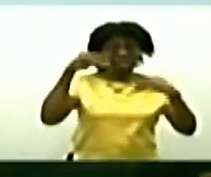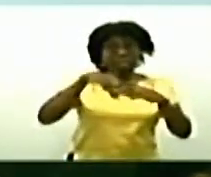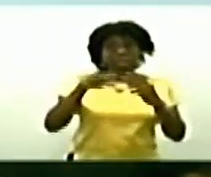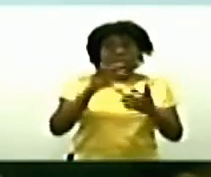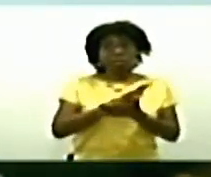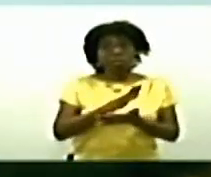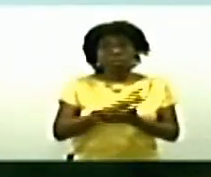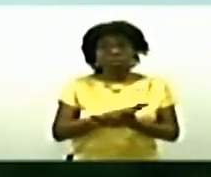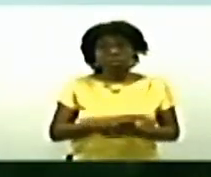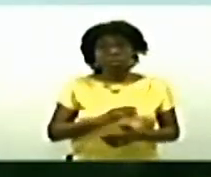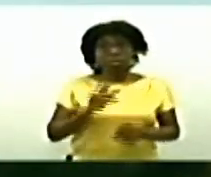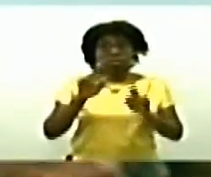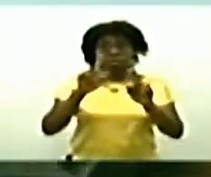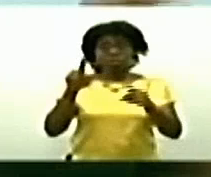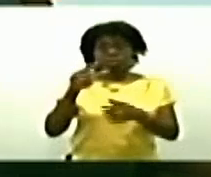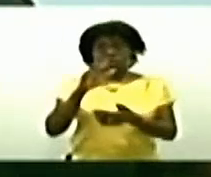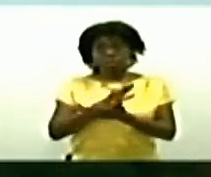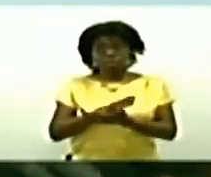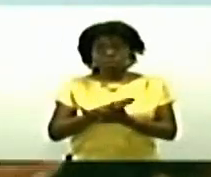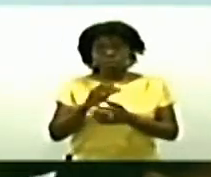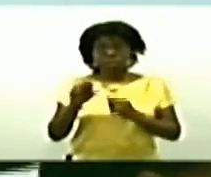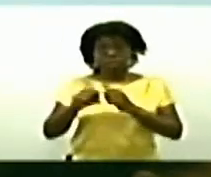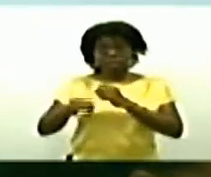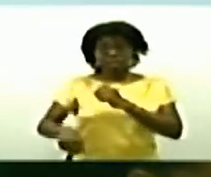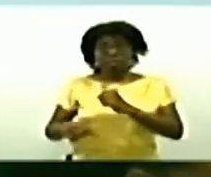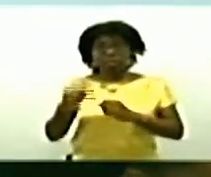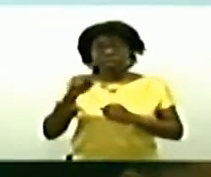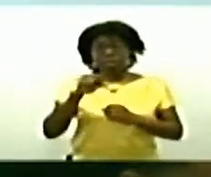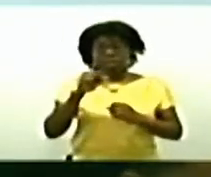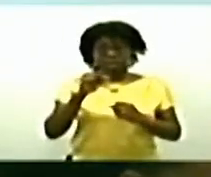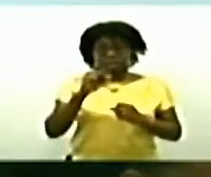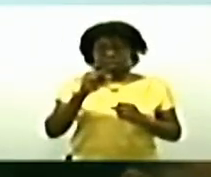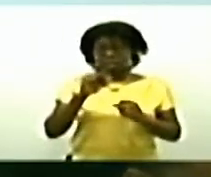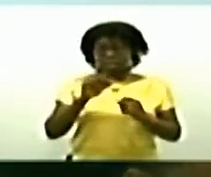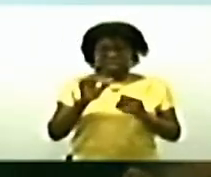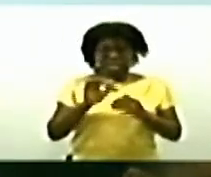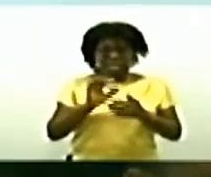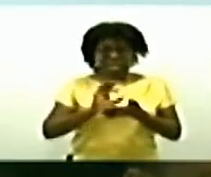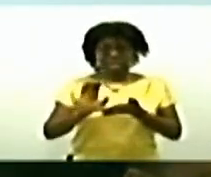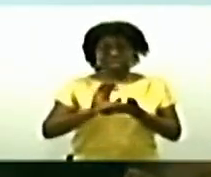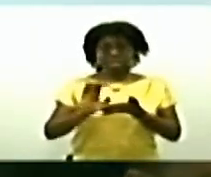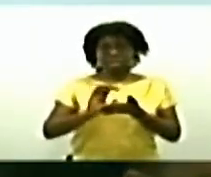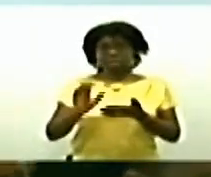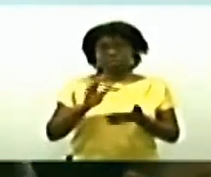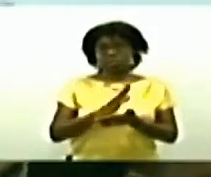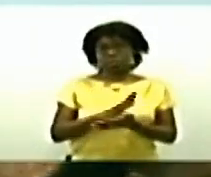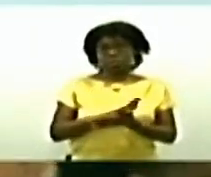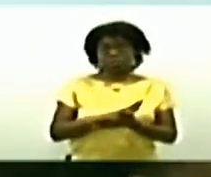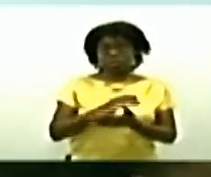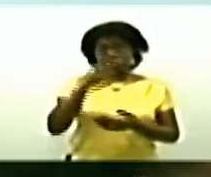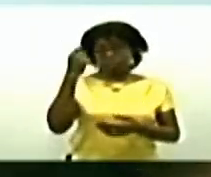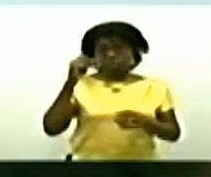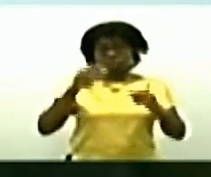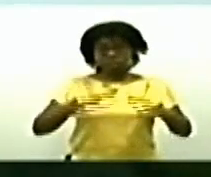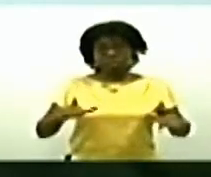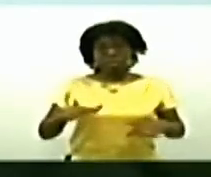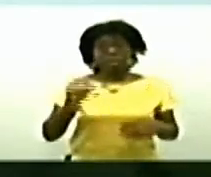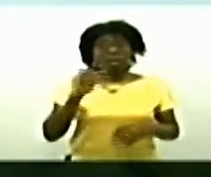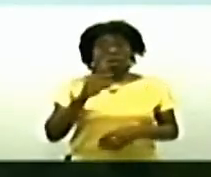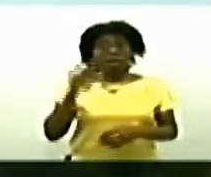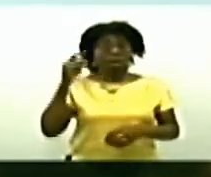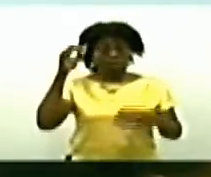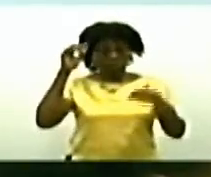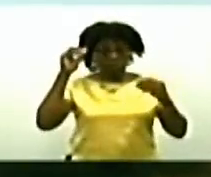any school, South St. George Anglican, spotless because they are taught. Adults are the one